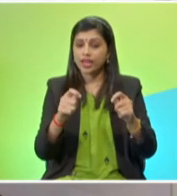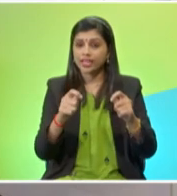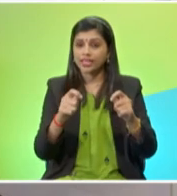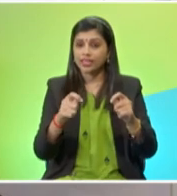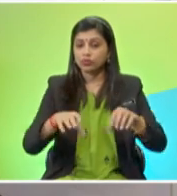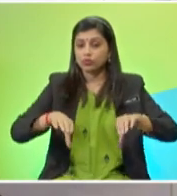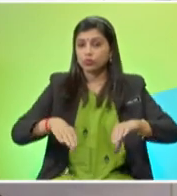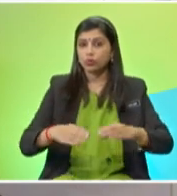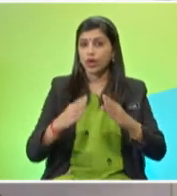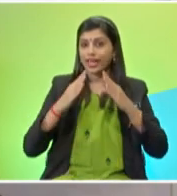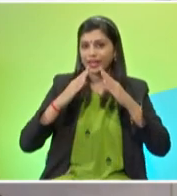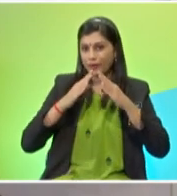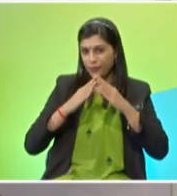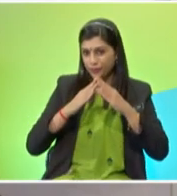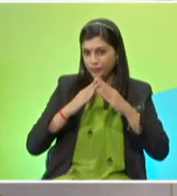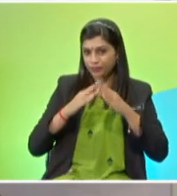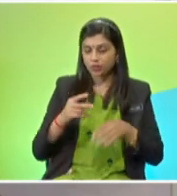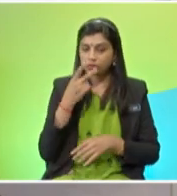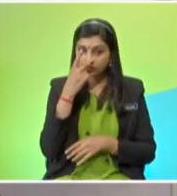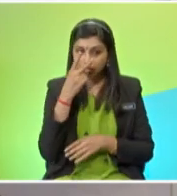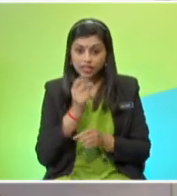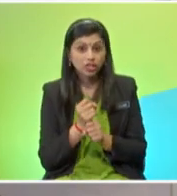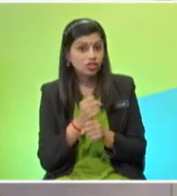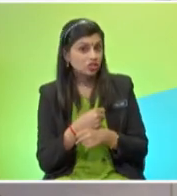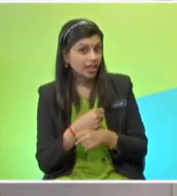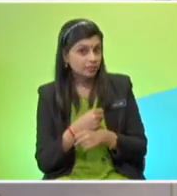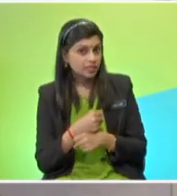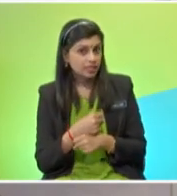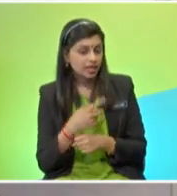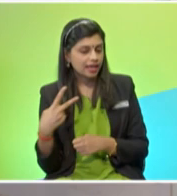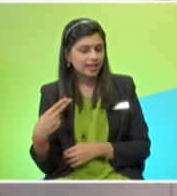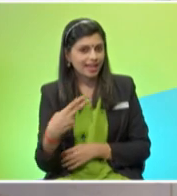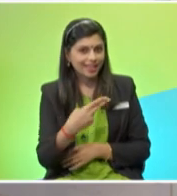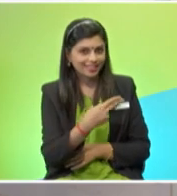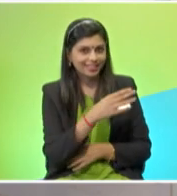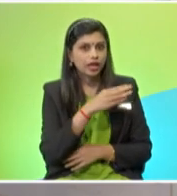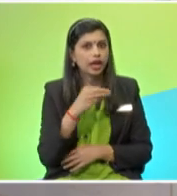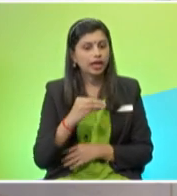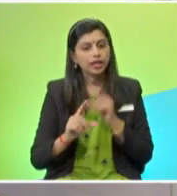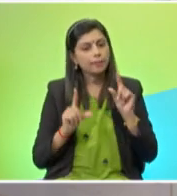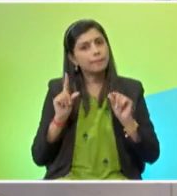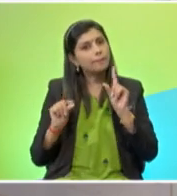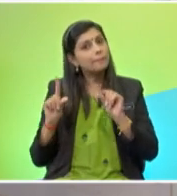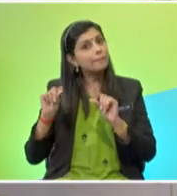shapes, you can cut up from a few shapes. Okay, sorry.